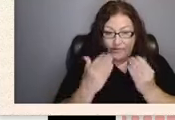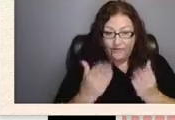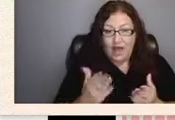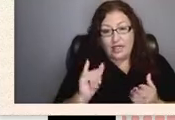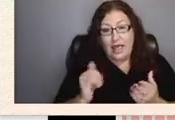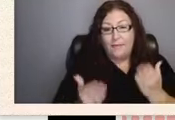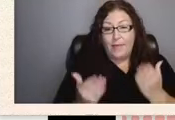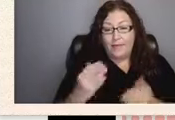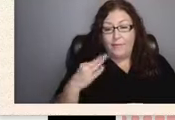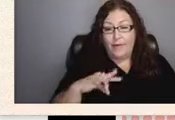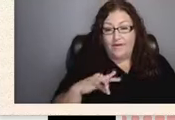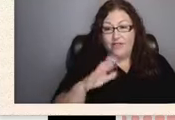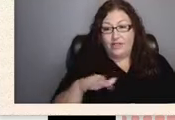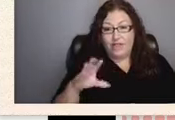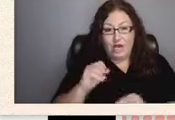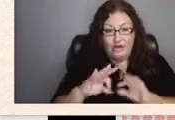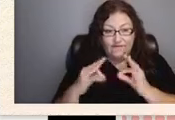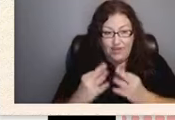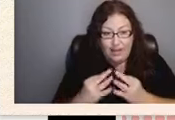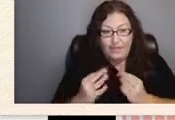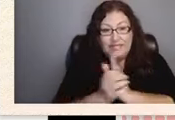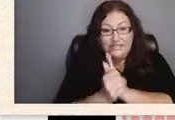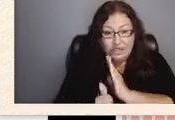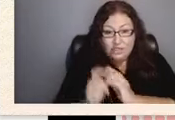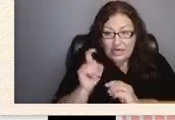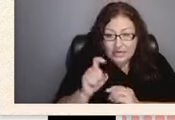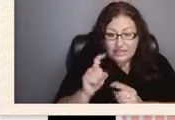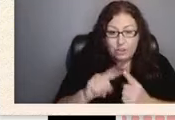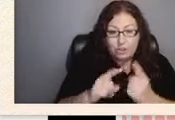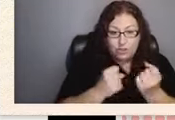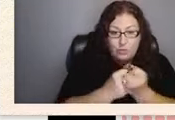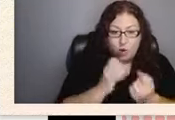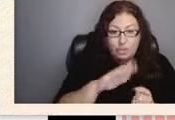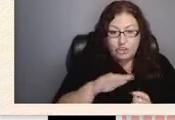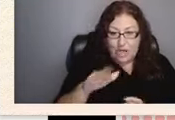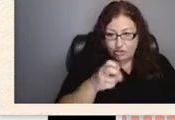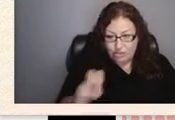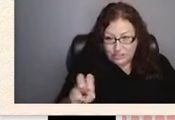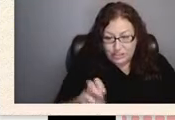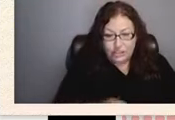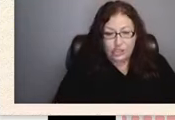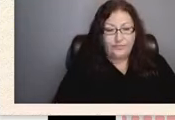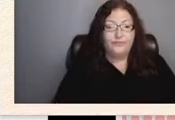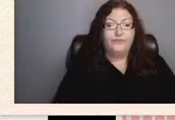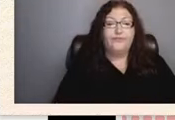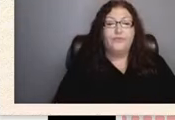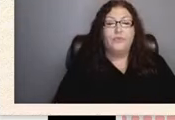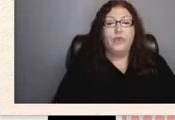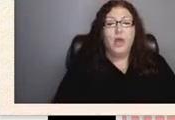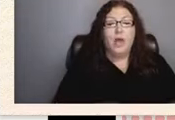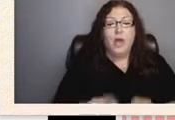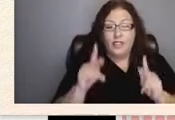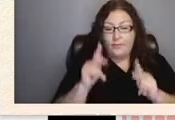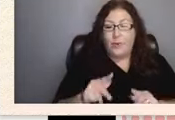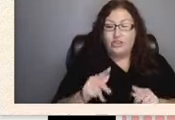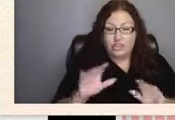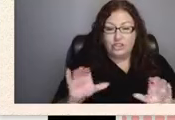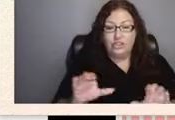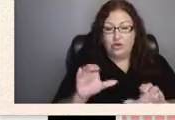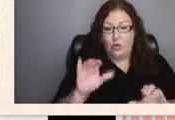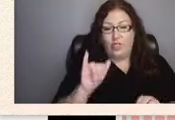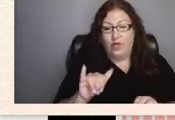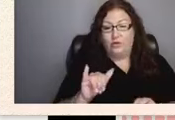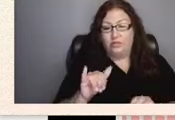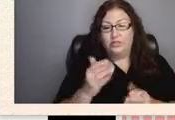child and families, skills necessary to support child's transition, and persons completing the activities listed